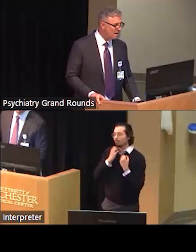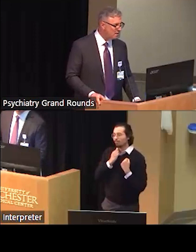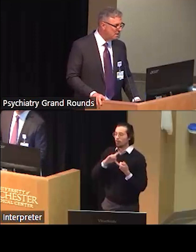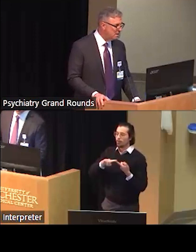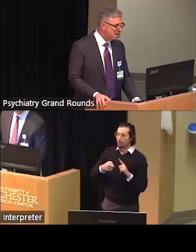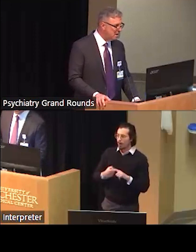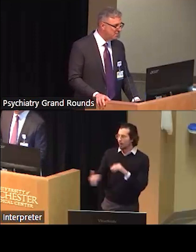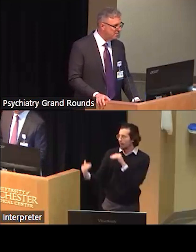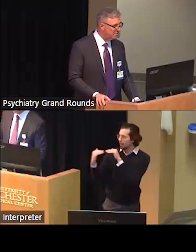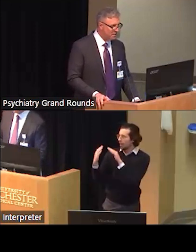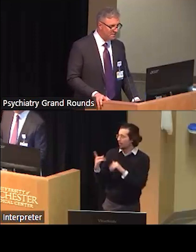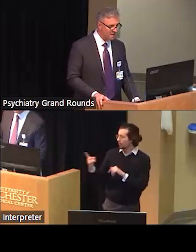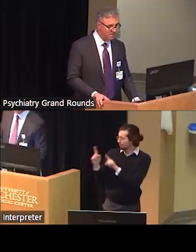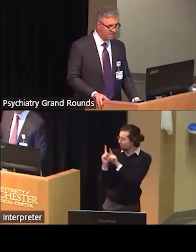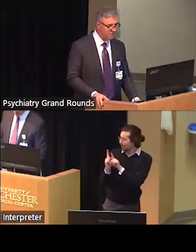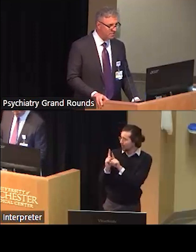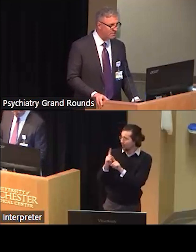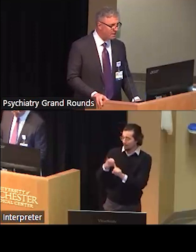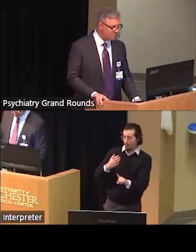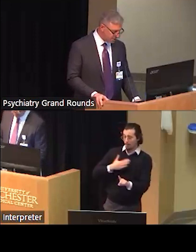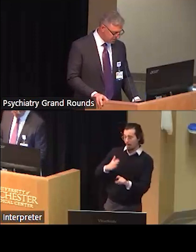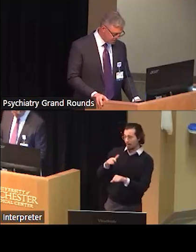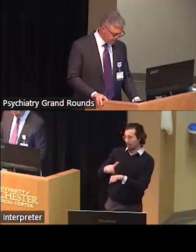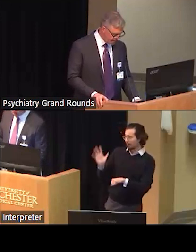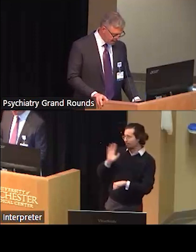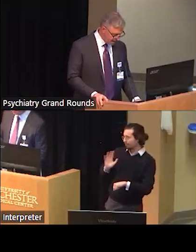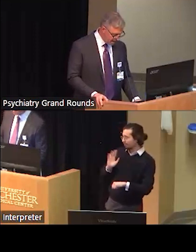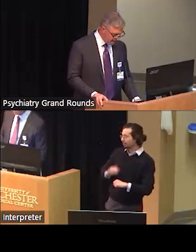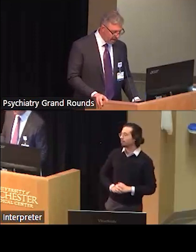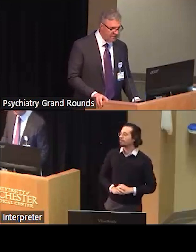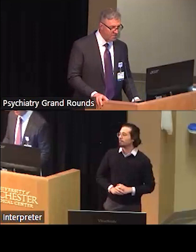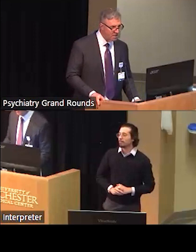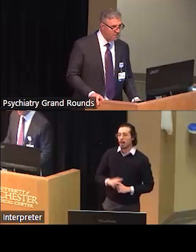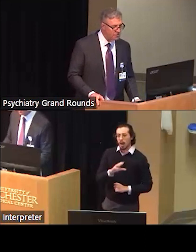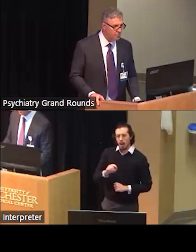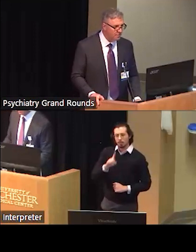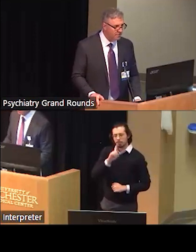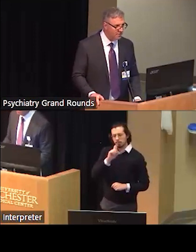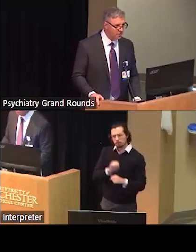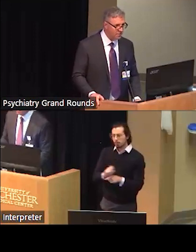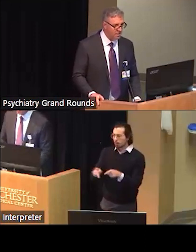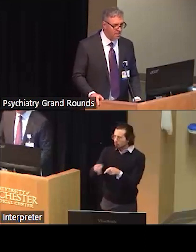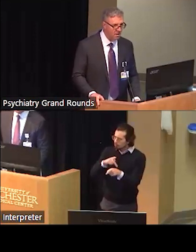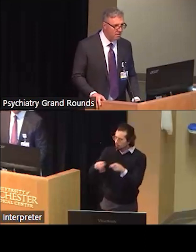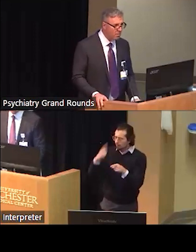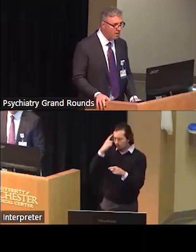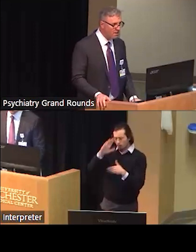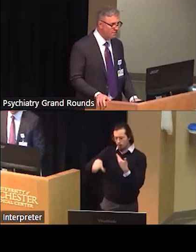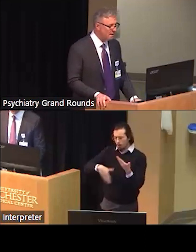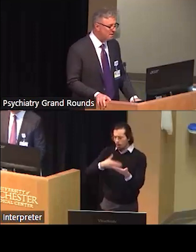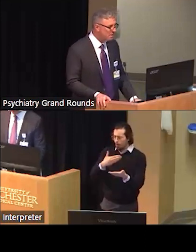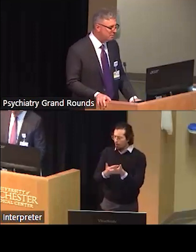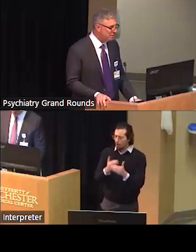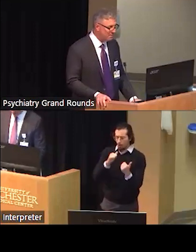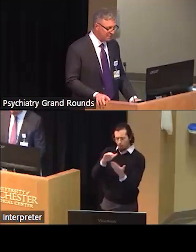a colleague, a mentor since my time here, since my fellowship, and the mark of a true professional in all ways